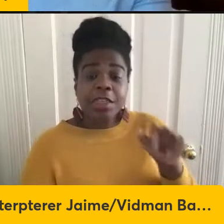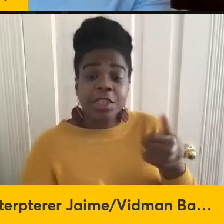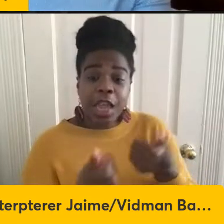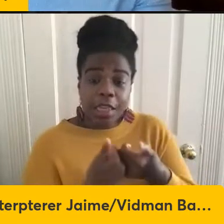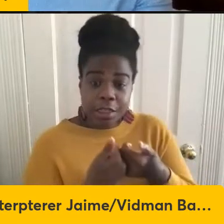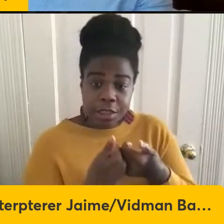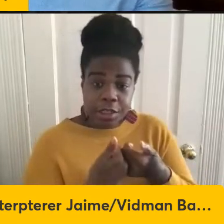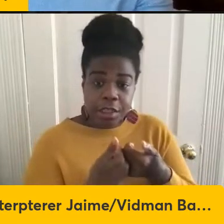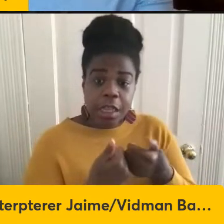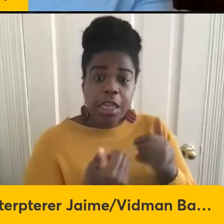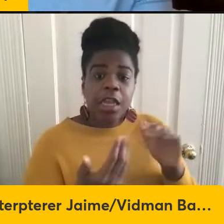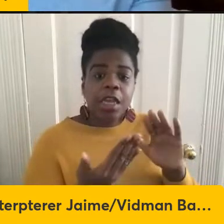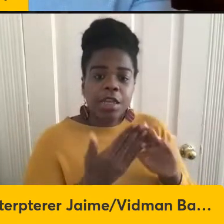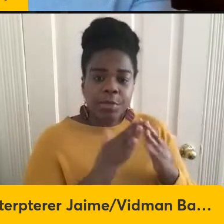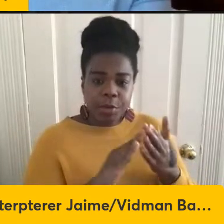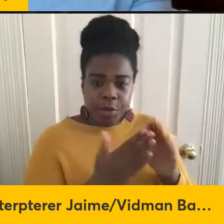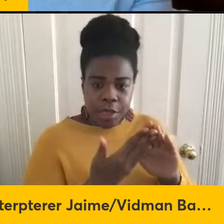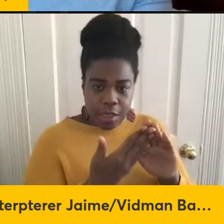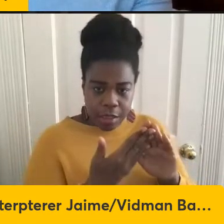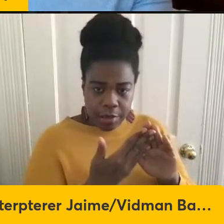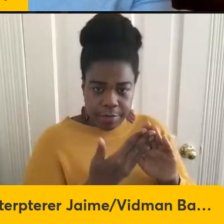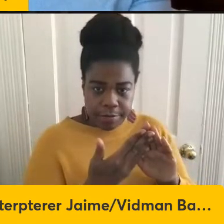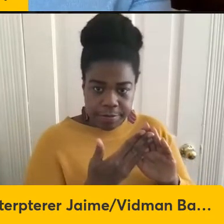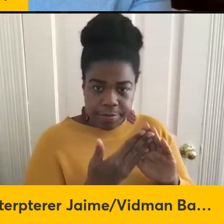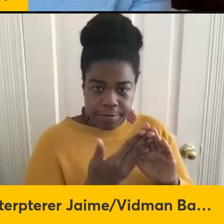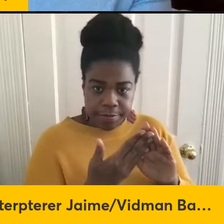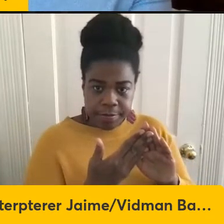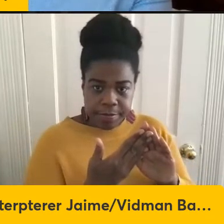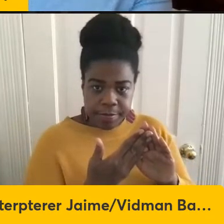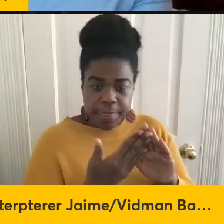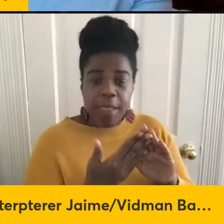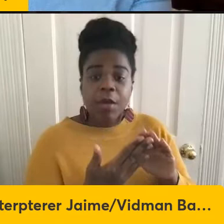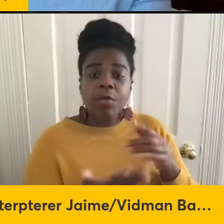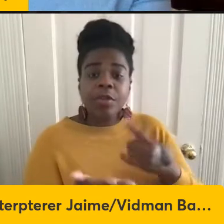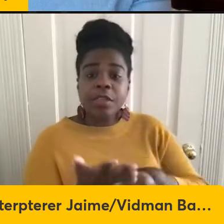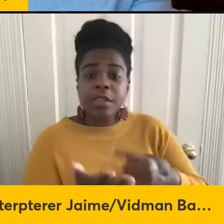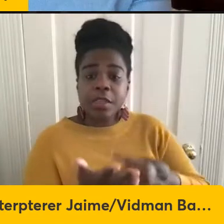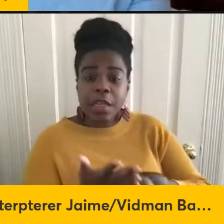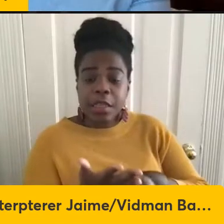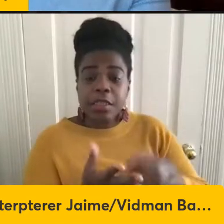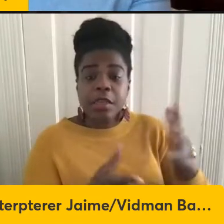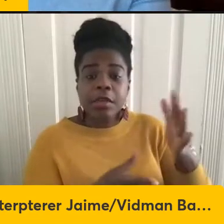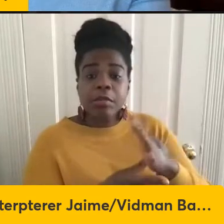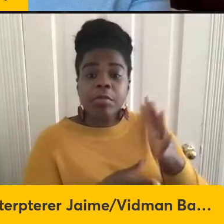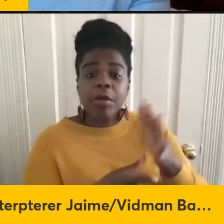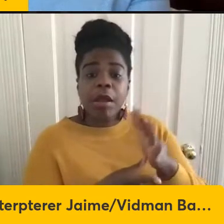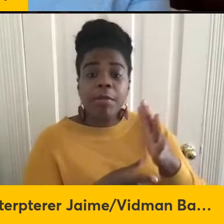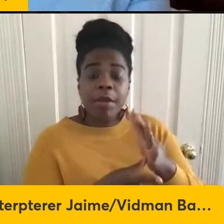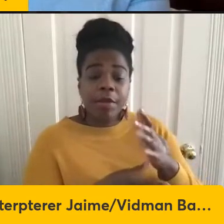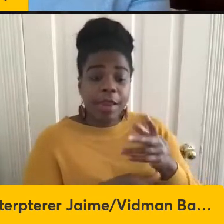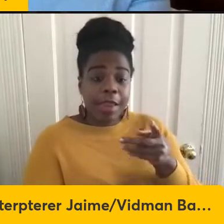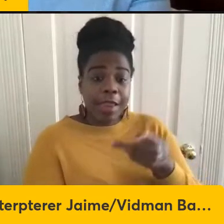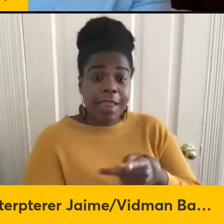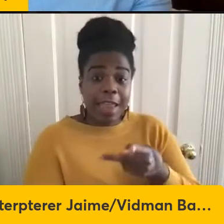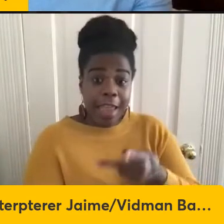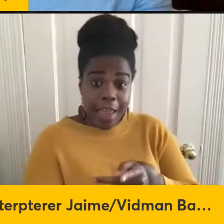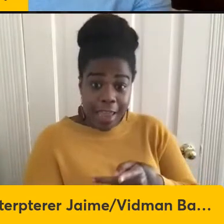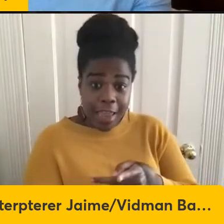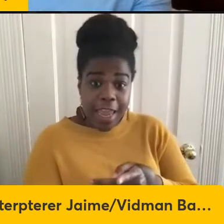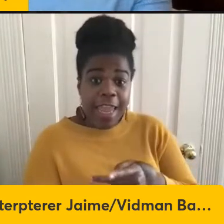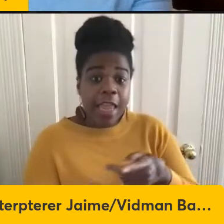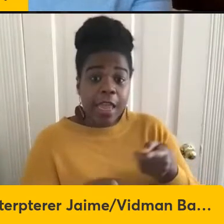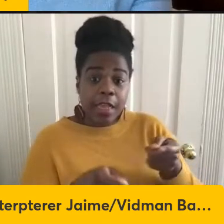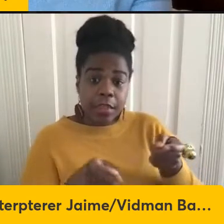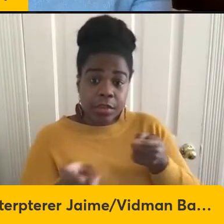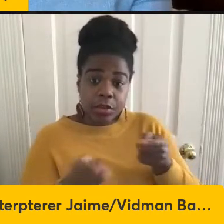as a community. So when we talk about, GP or primary care being the gatekeeper to health